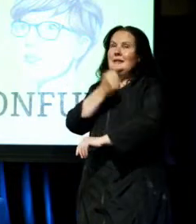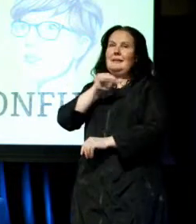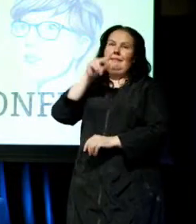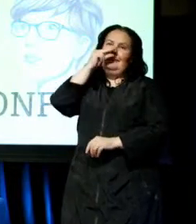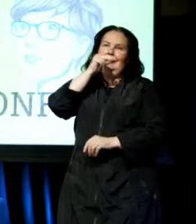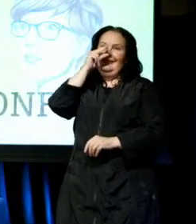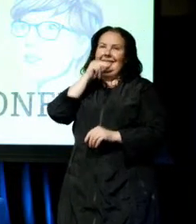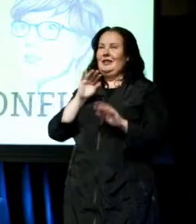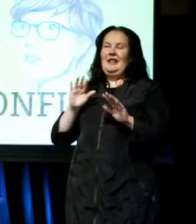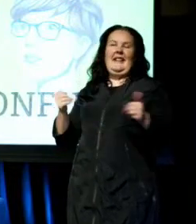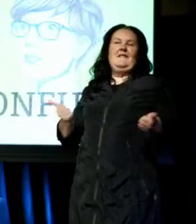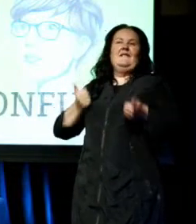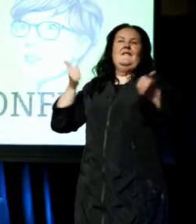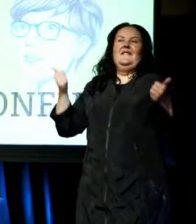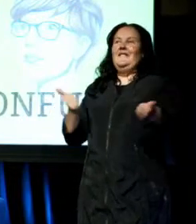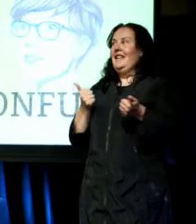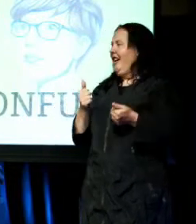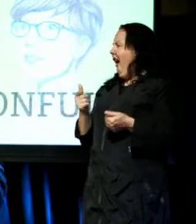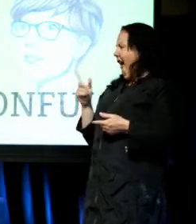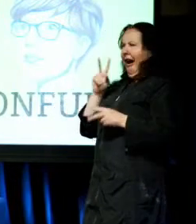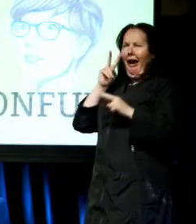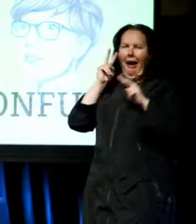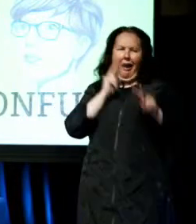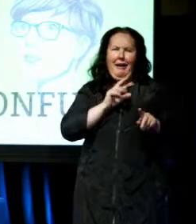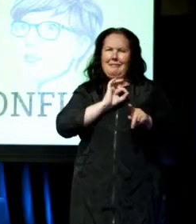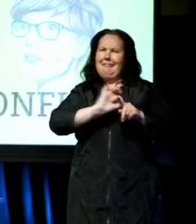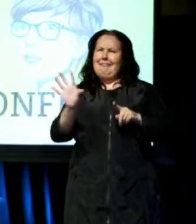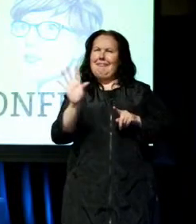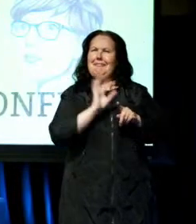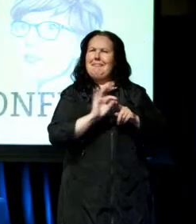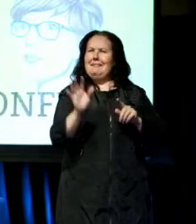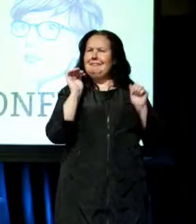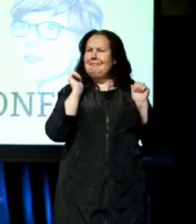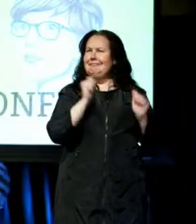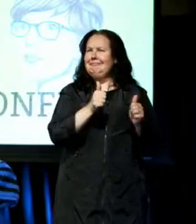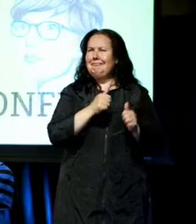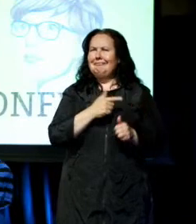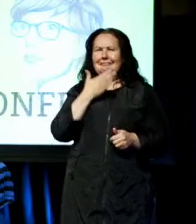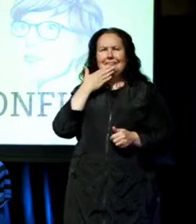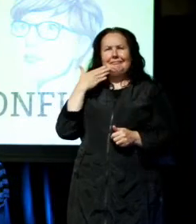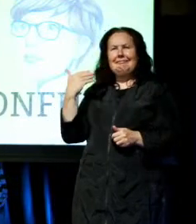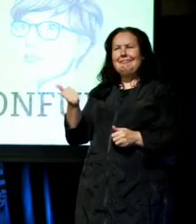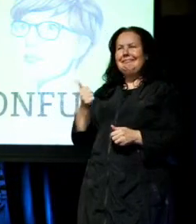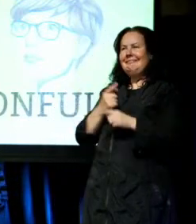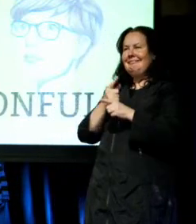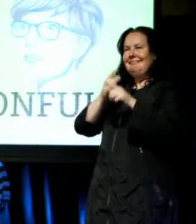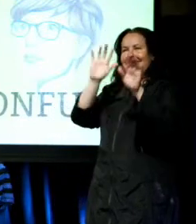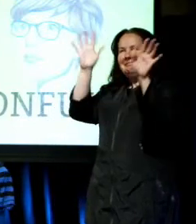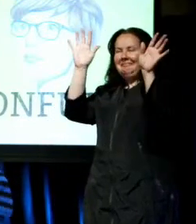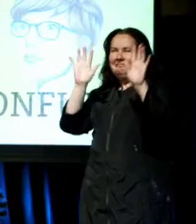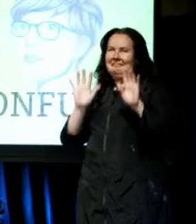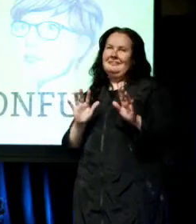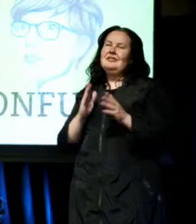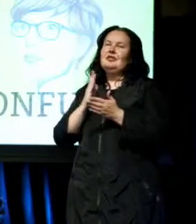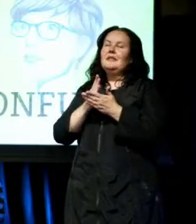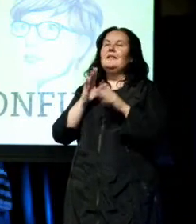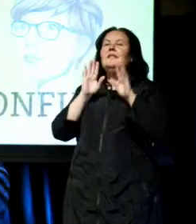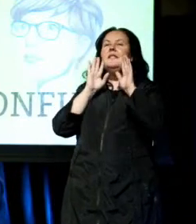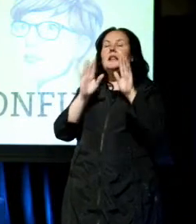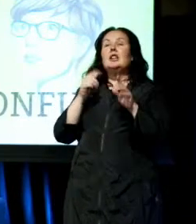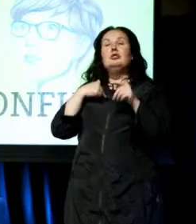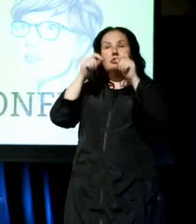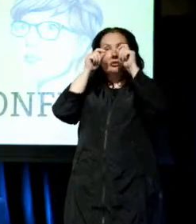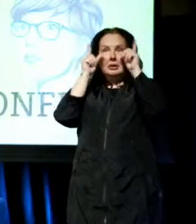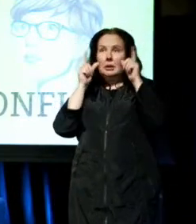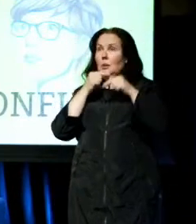him go. Look at him go. Yeah, no, there's people Thank applauding. You. Yeah. The defense rests. Oh, that's fantastic. I just realized